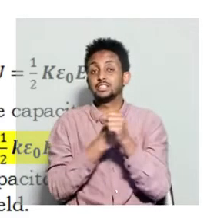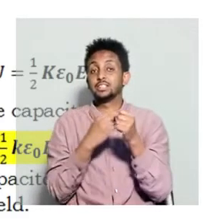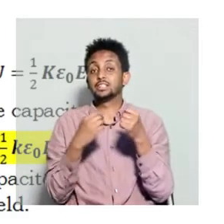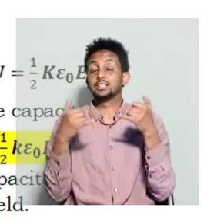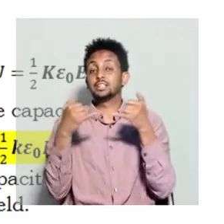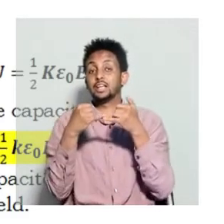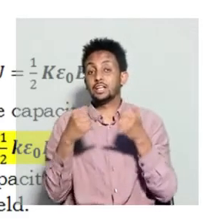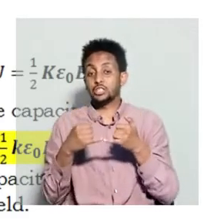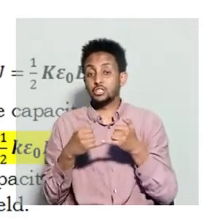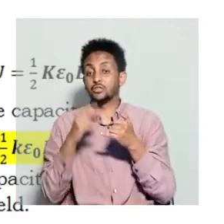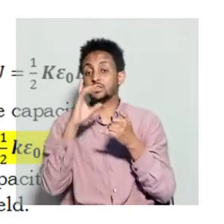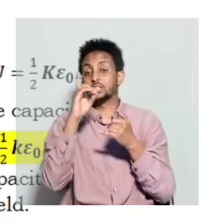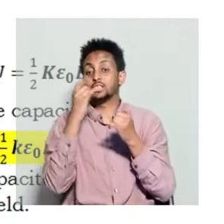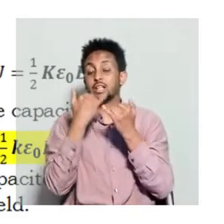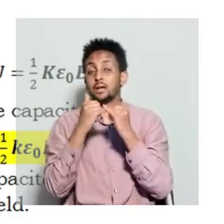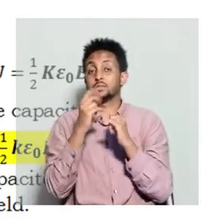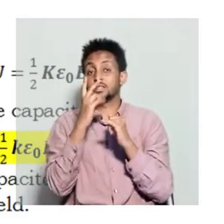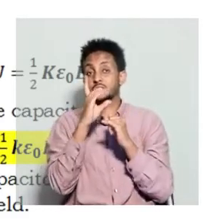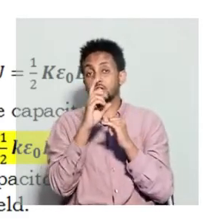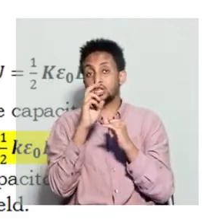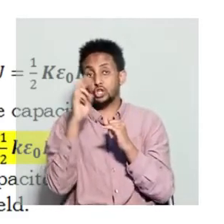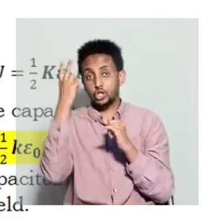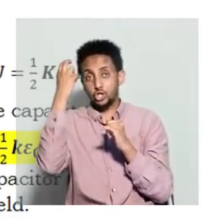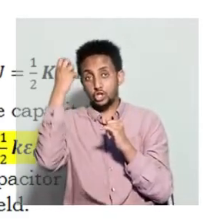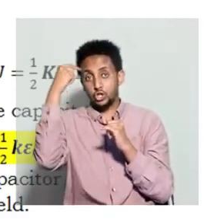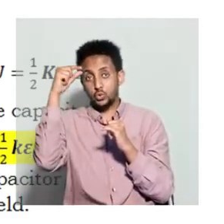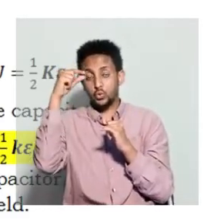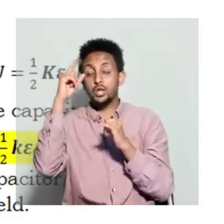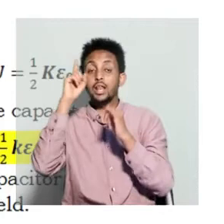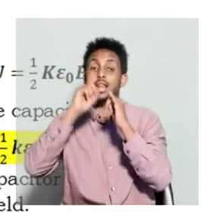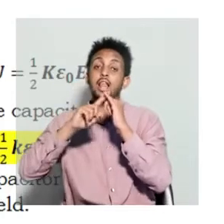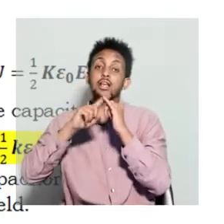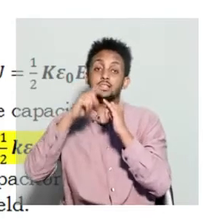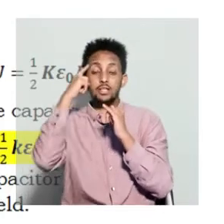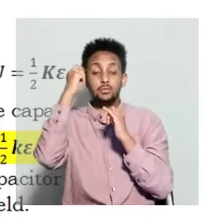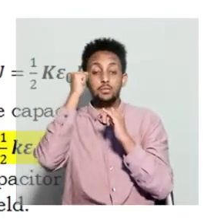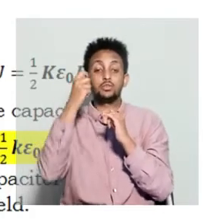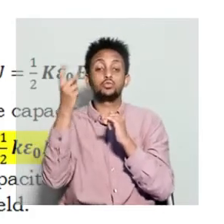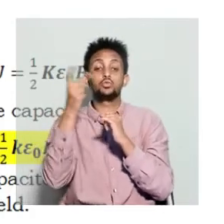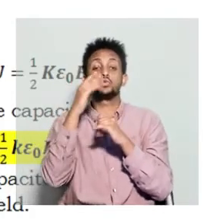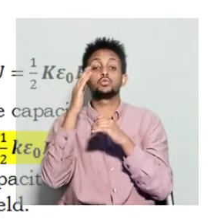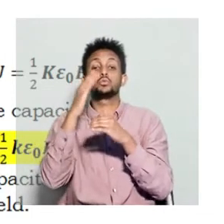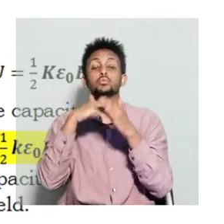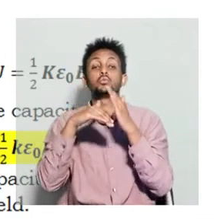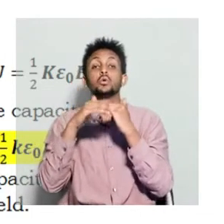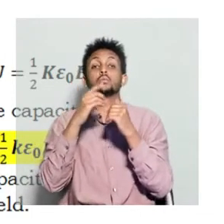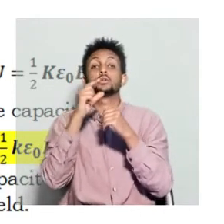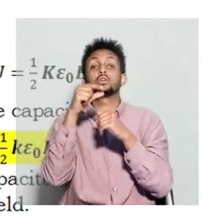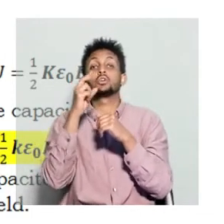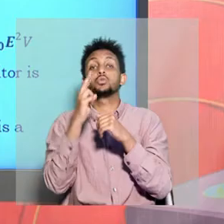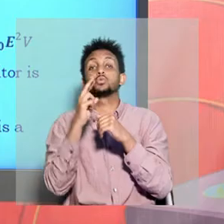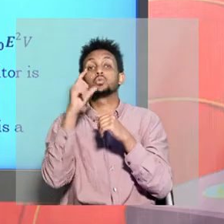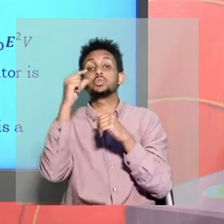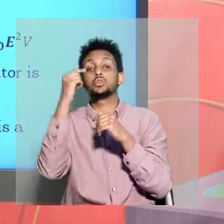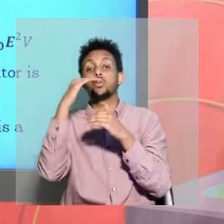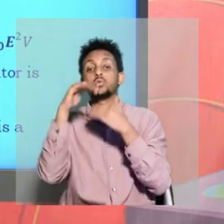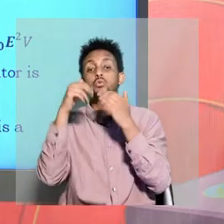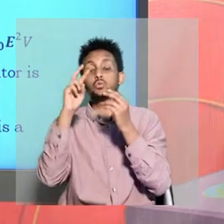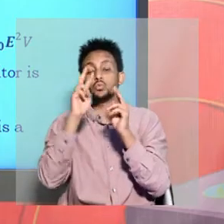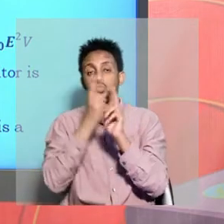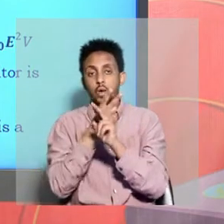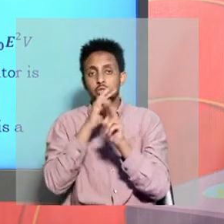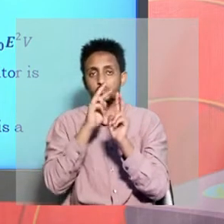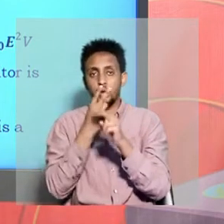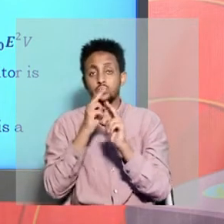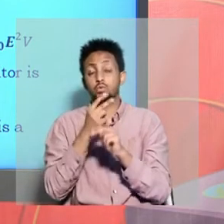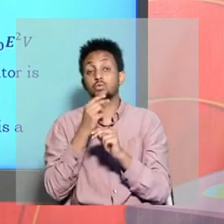of du is equals to V times dq and so on. And at last, keep in your mind those problems, Q squared over twice of C,